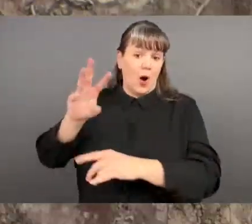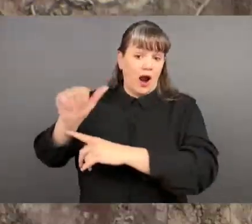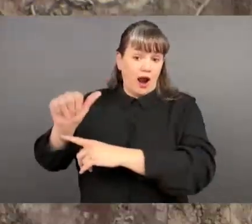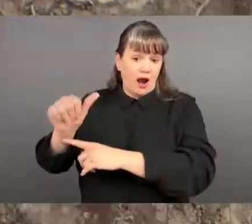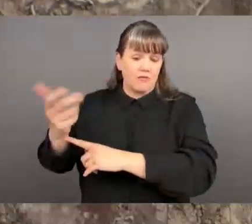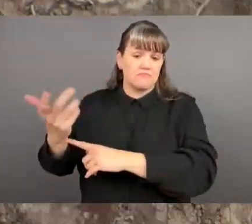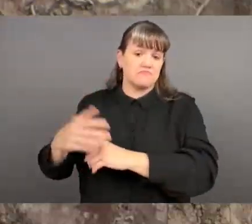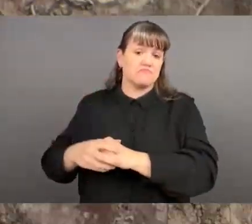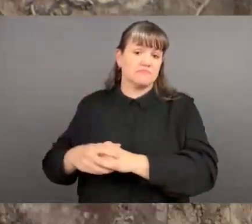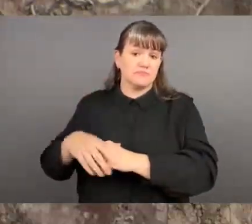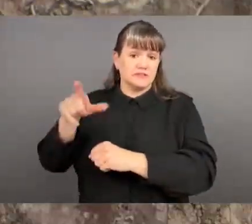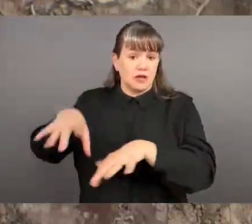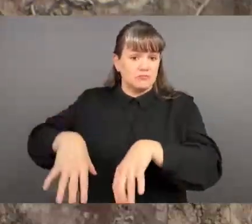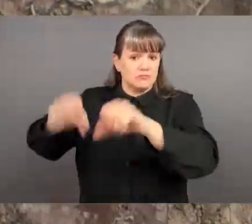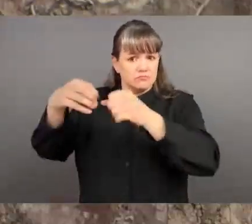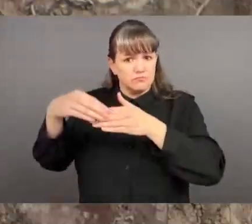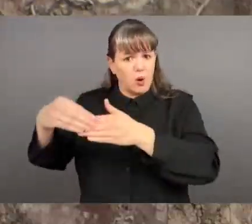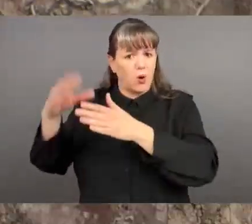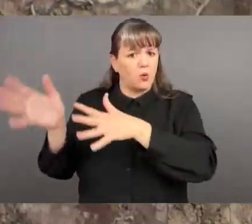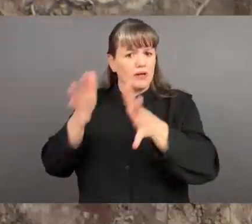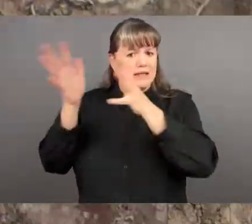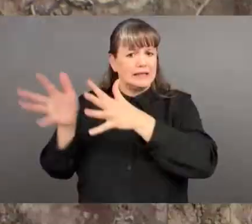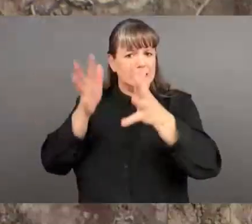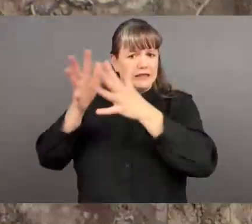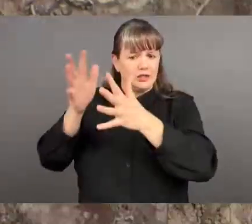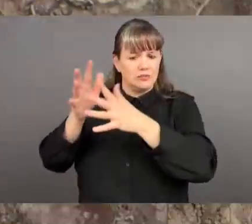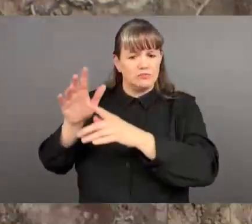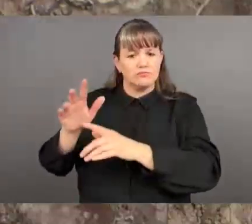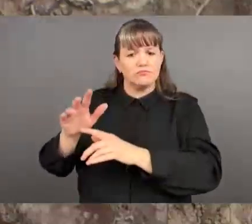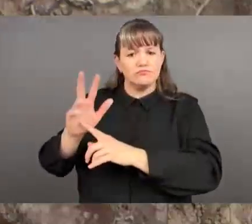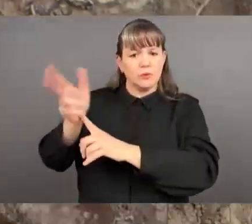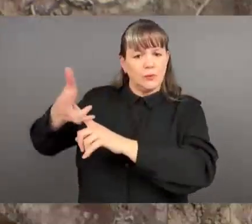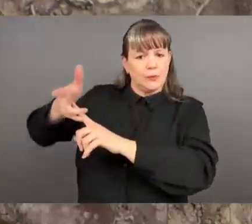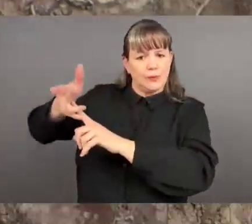of the Conservative Party too right-wing for Texas?